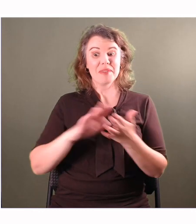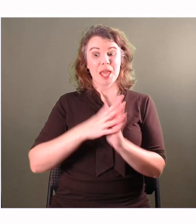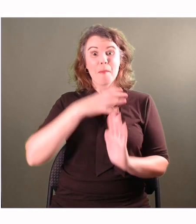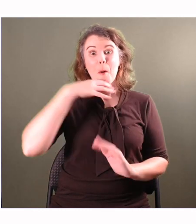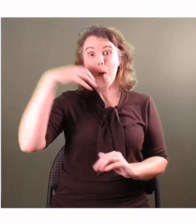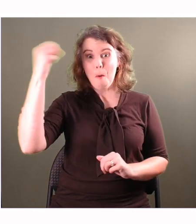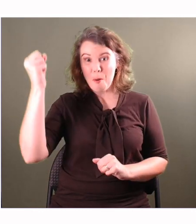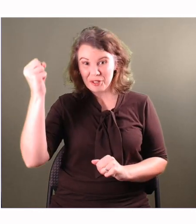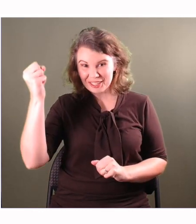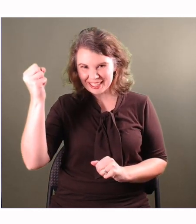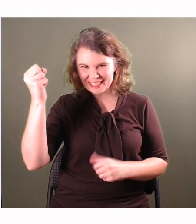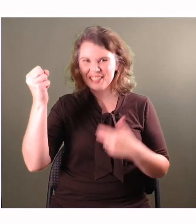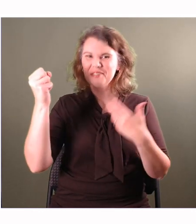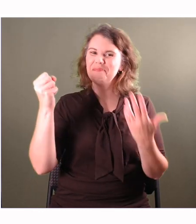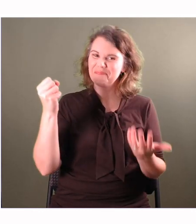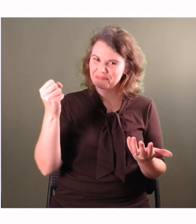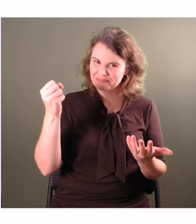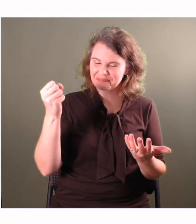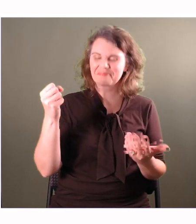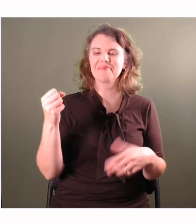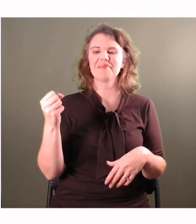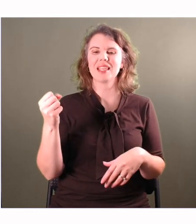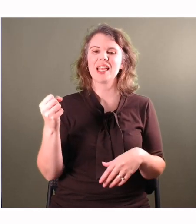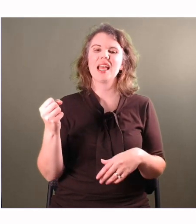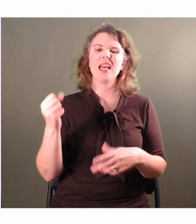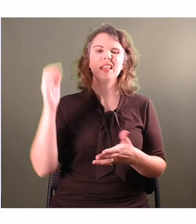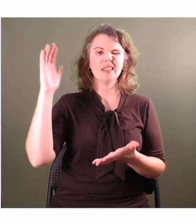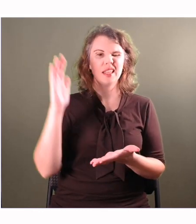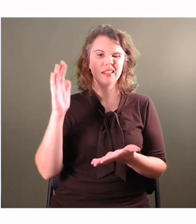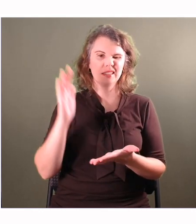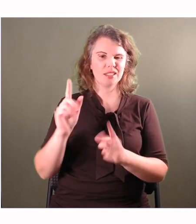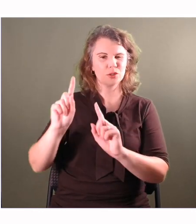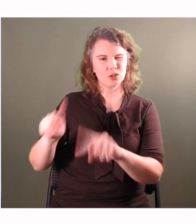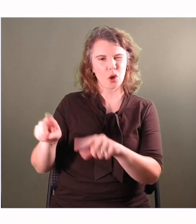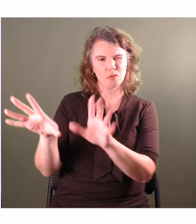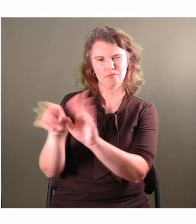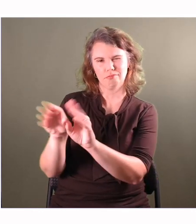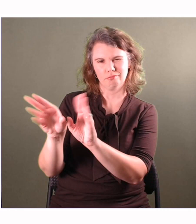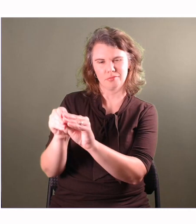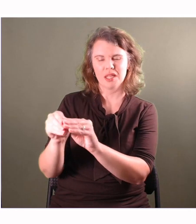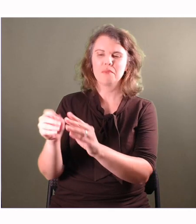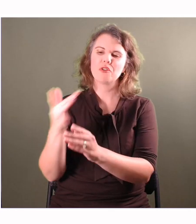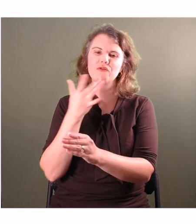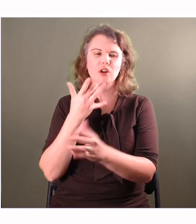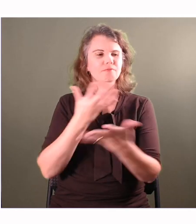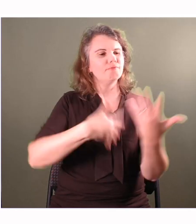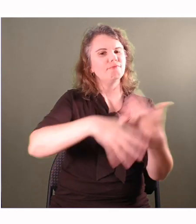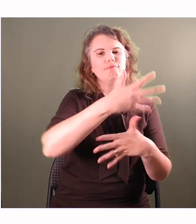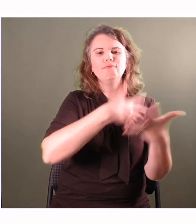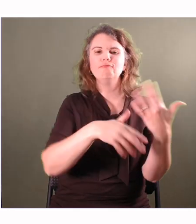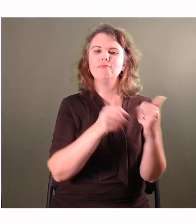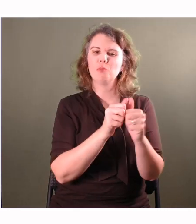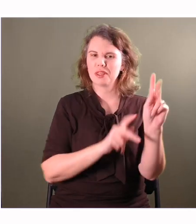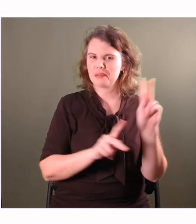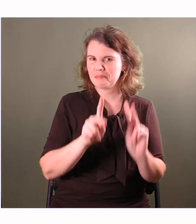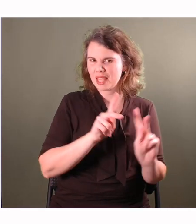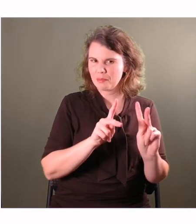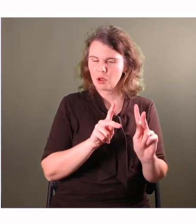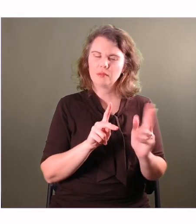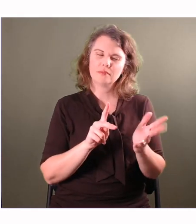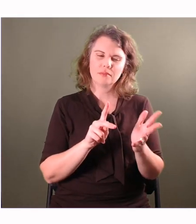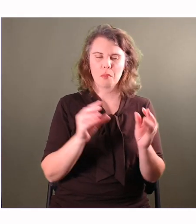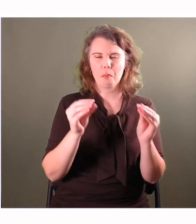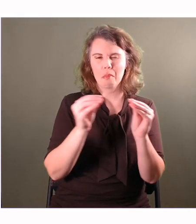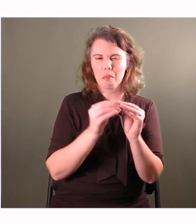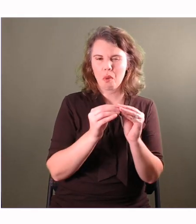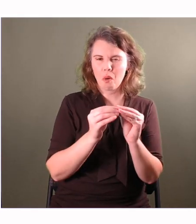course, eventually, as I got older, went to fewer and fewer talks and kind of hung out with people I know instead. So